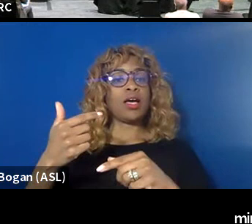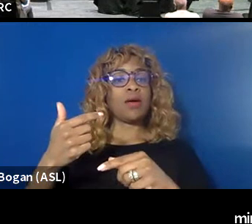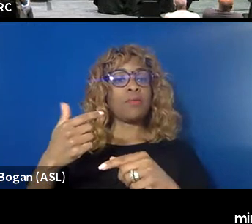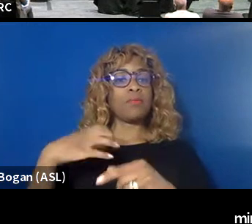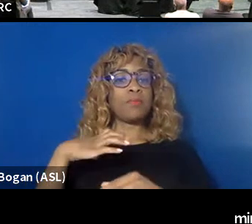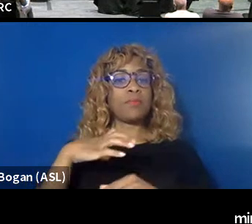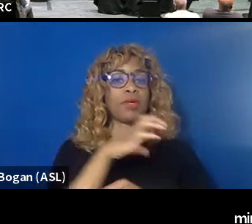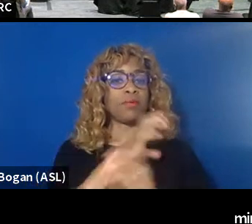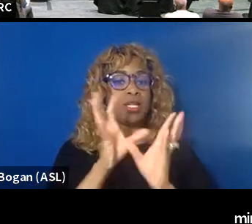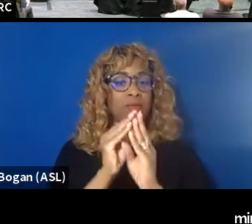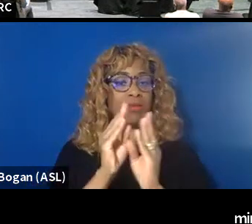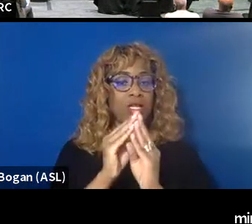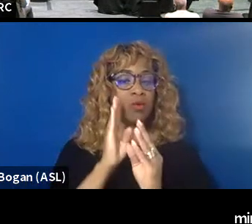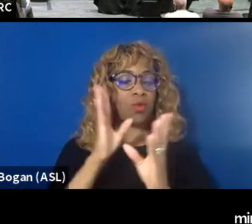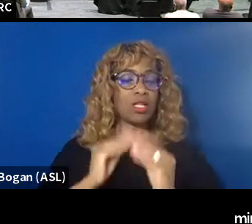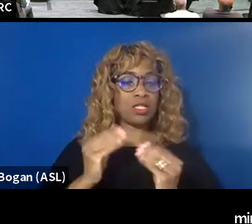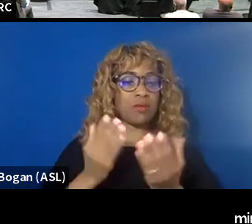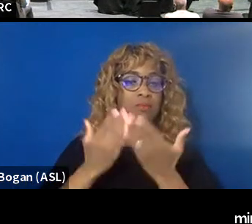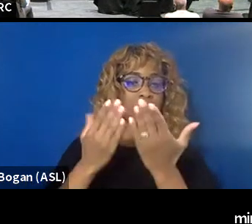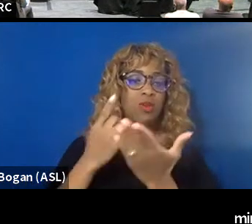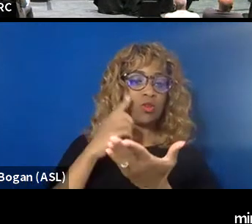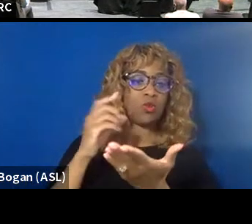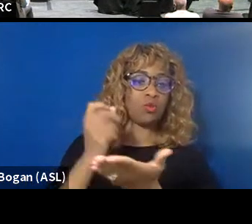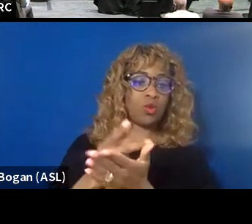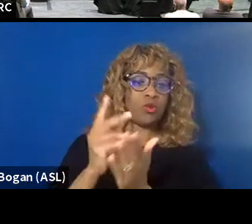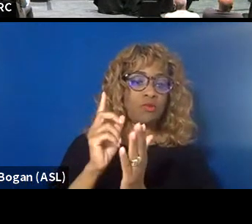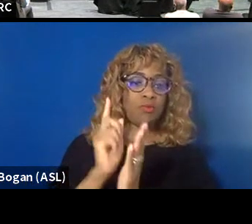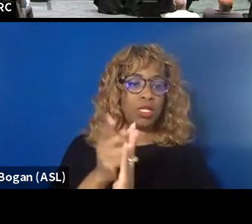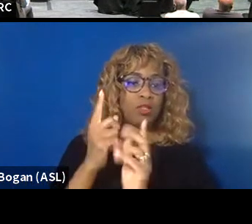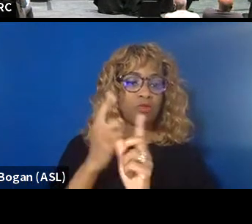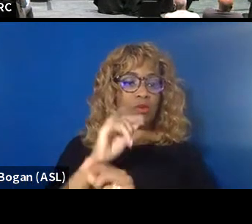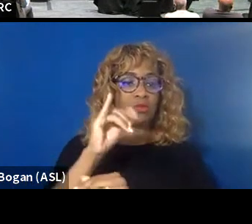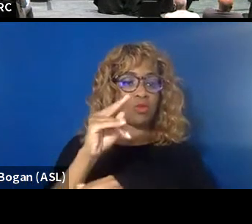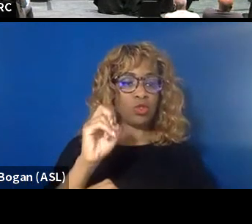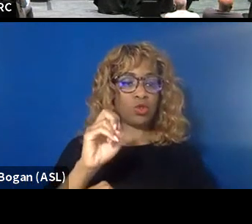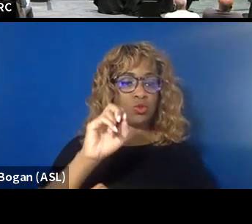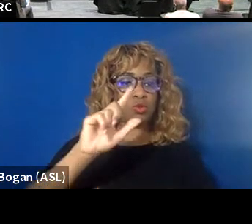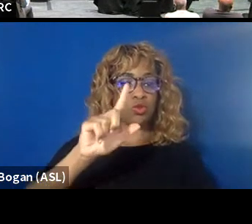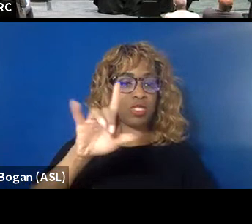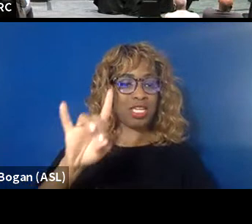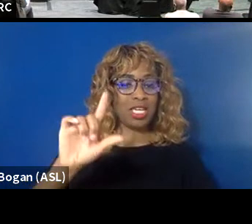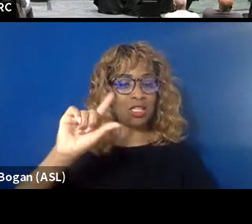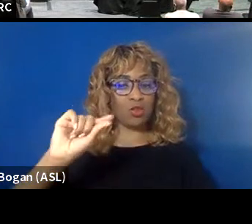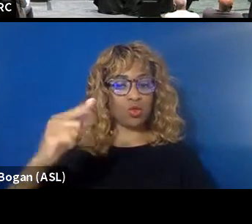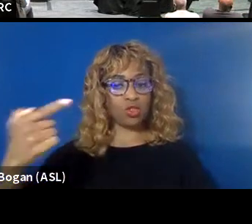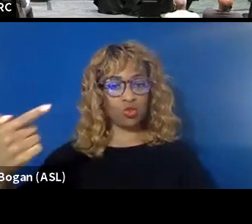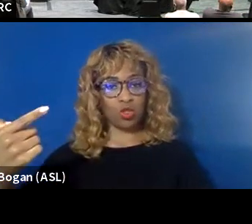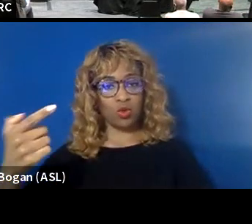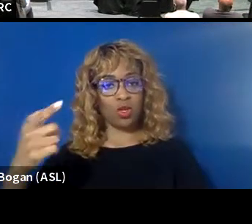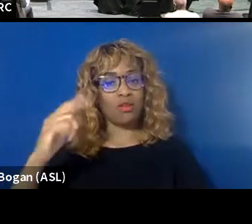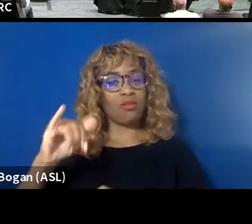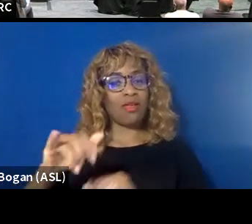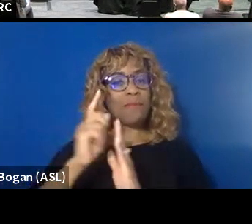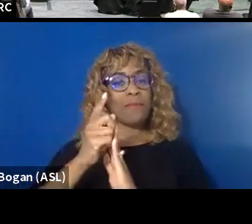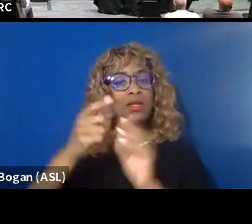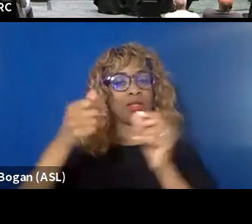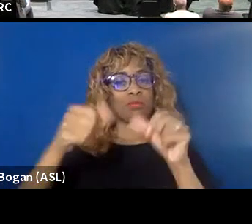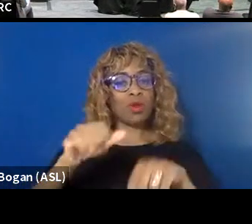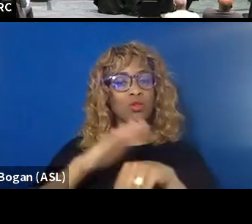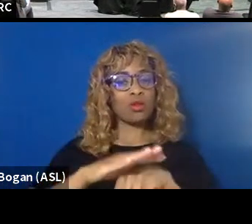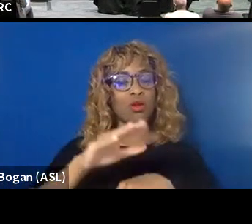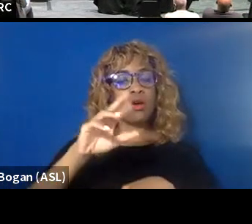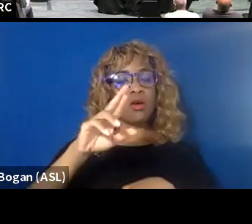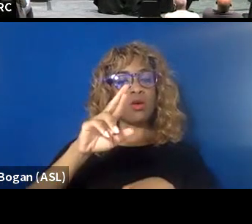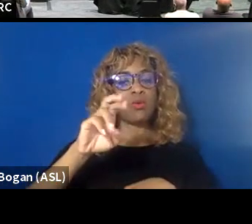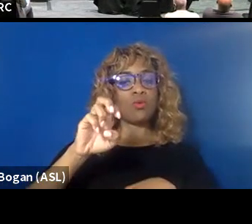would entertain a motion to approve the meetings from the June 28th, 2021 committee meeting, which are posted on